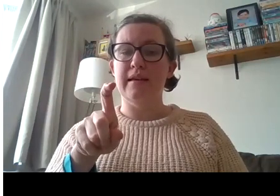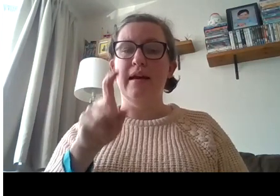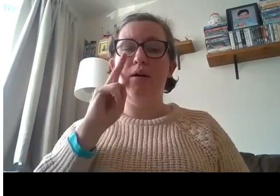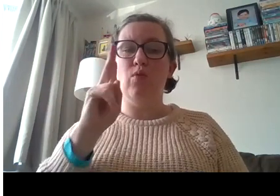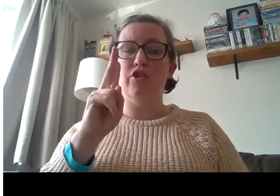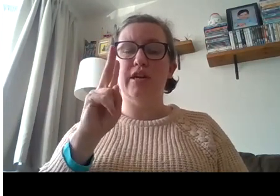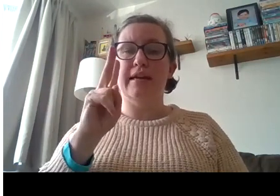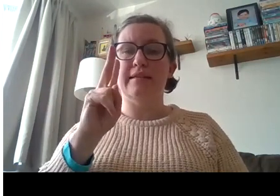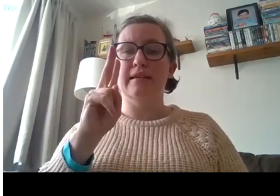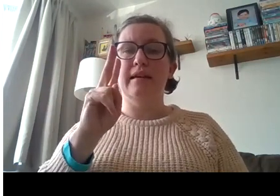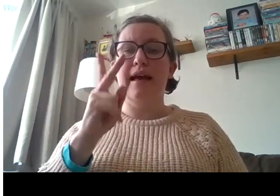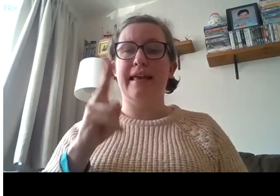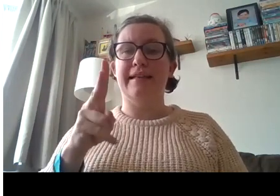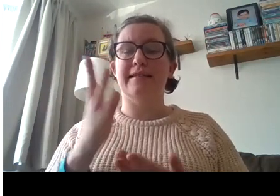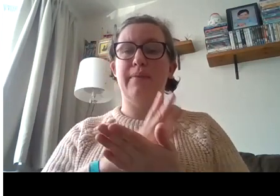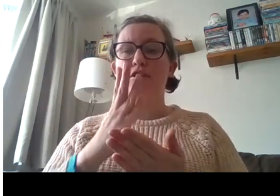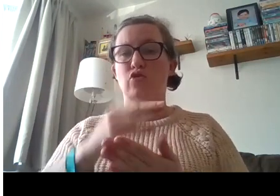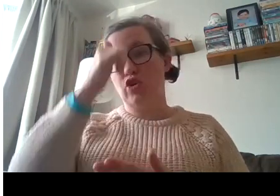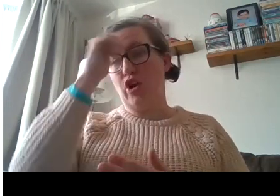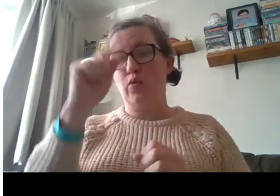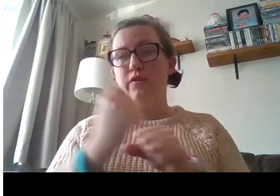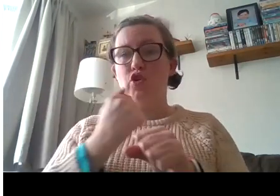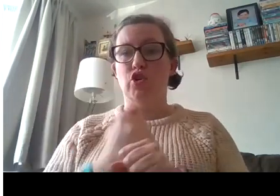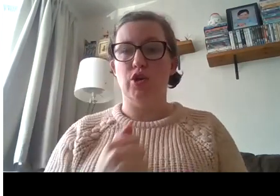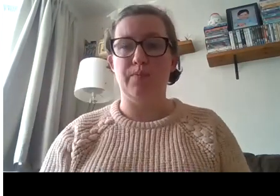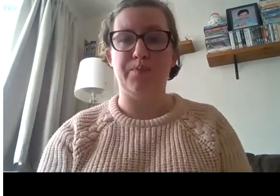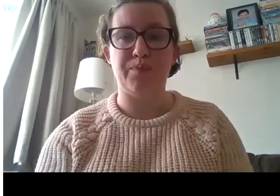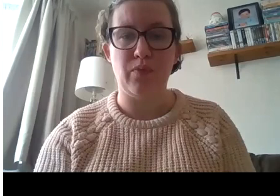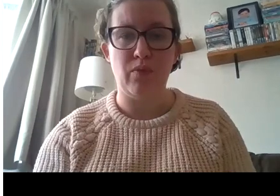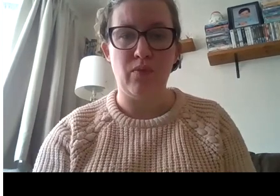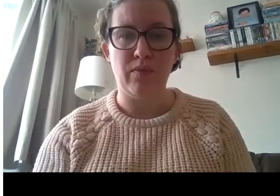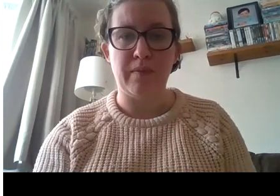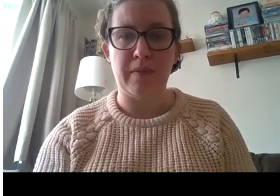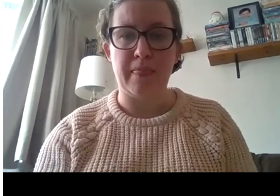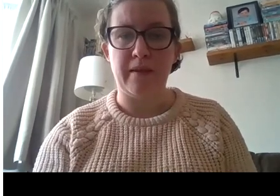it and watch it again to make sure you know what you've got to do.